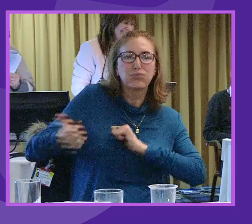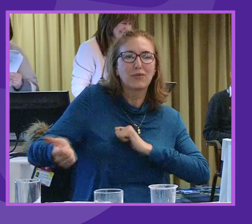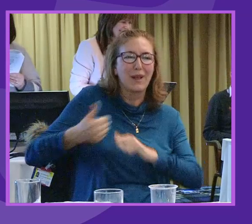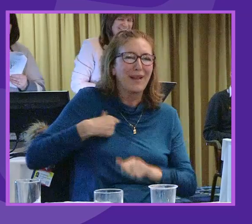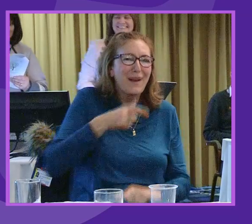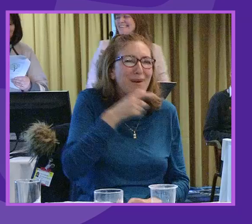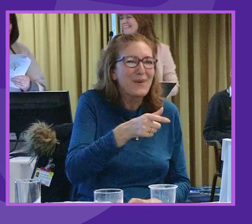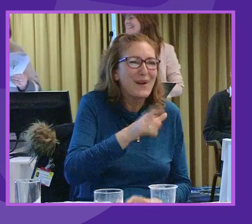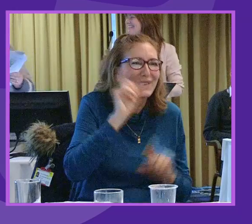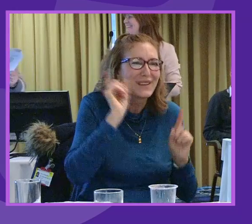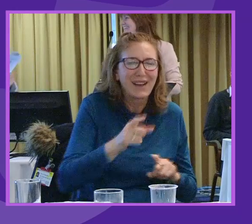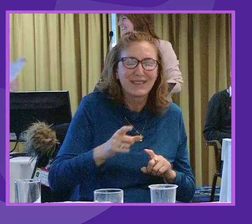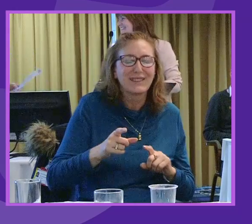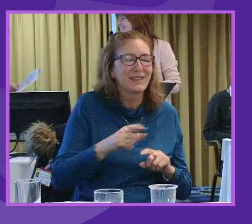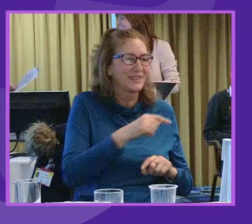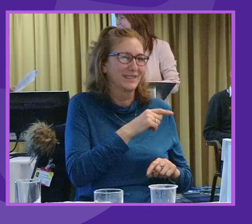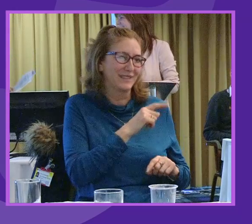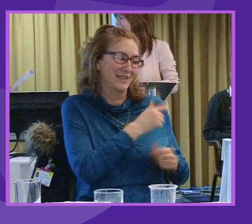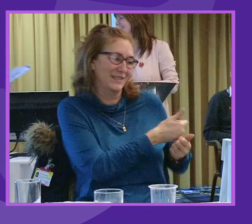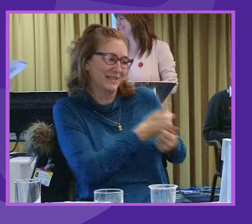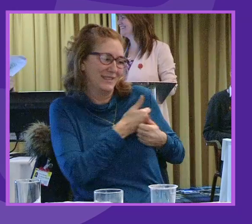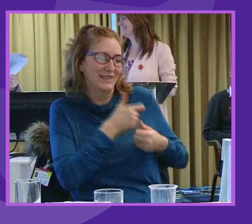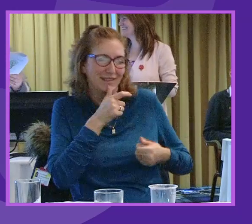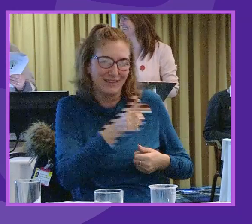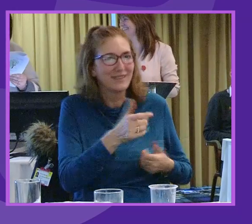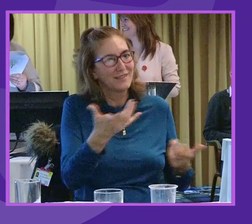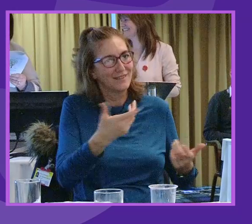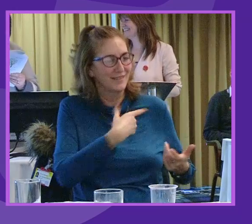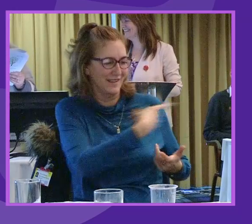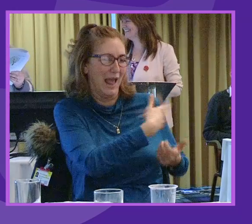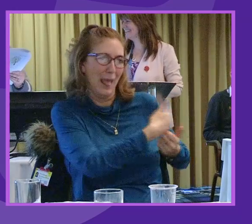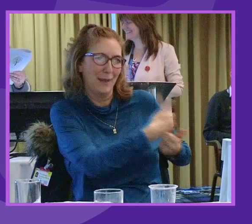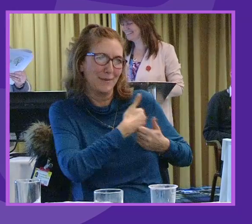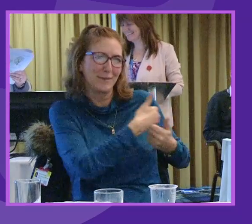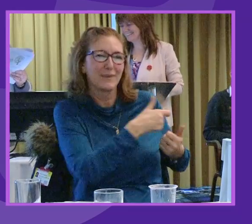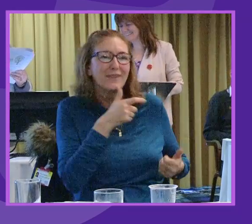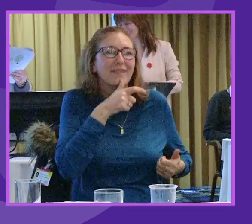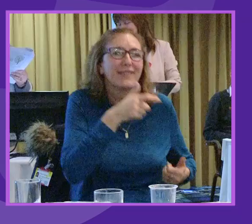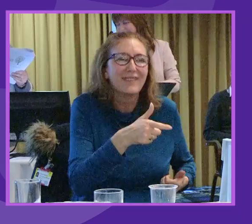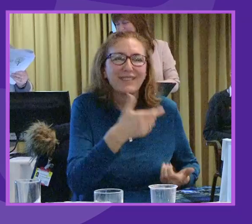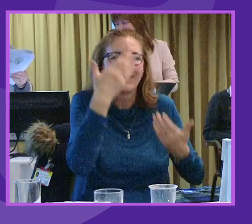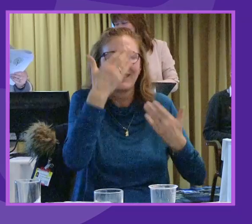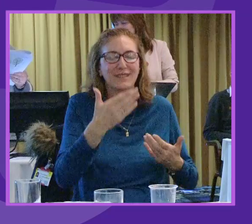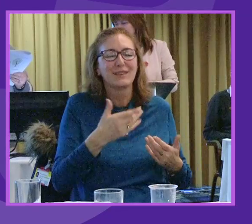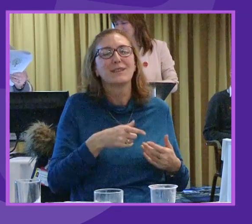it. Sorry, I always get it wrong. Relationships they provide. This is co-production.